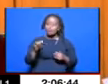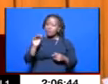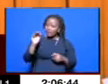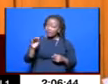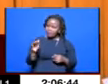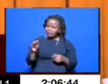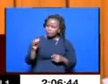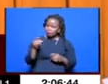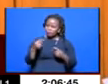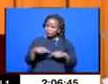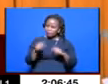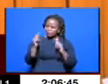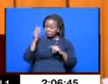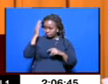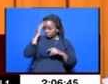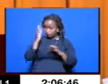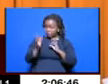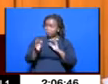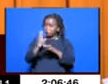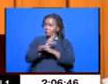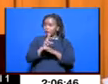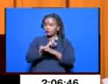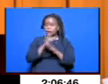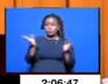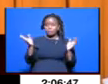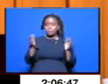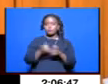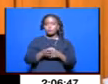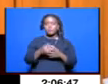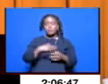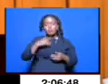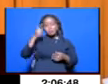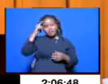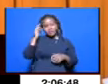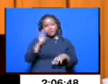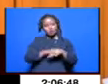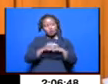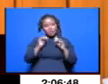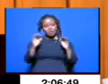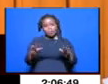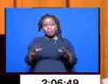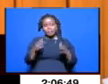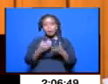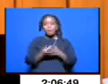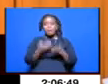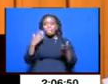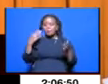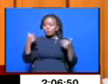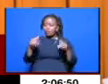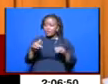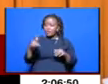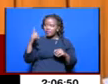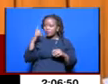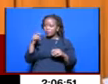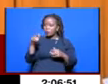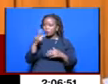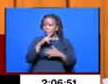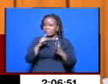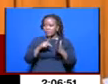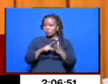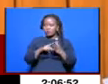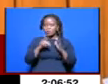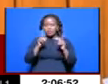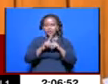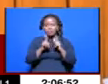applicable. I do not think it is necessary that before application of a doctrine or legal principle, the same must have